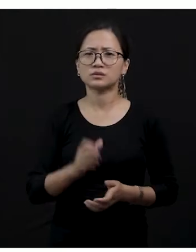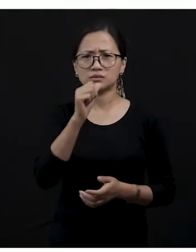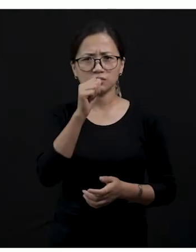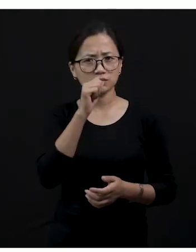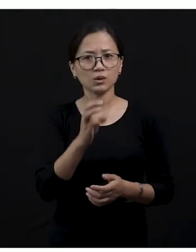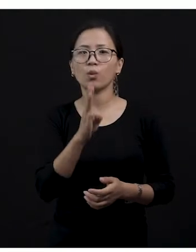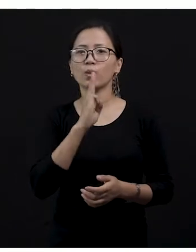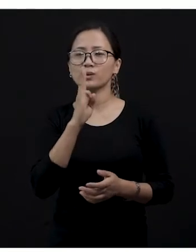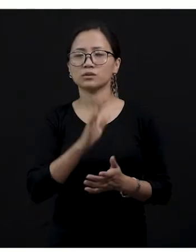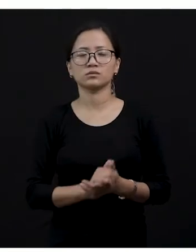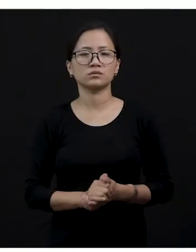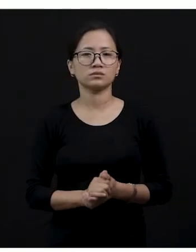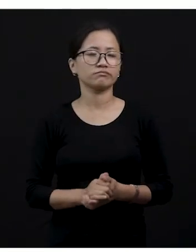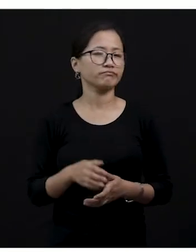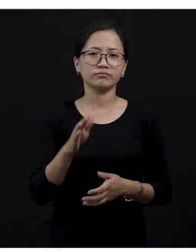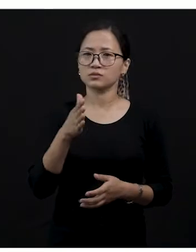though the Earth is